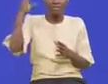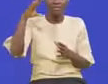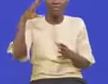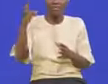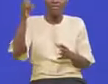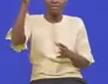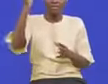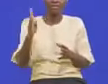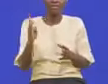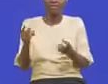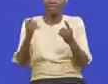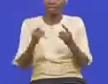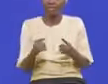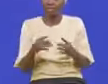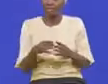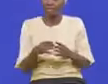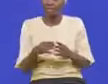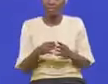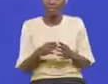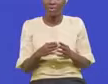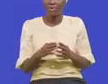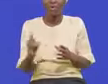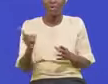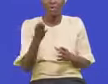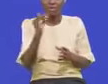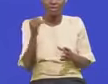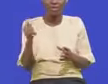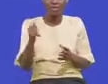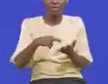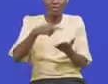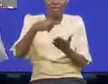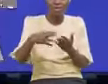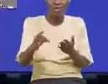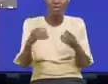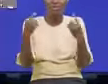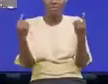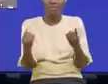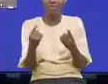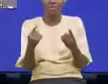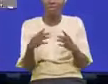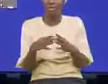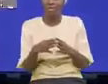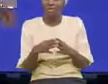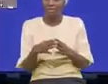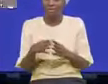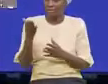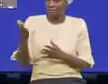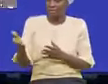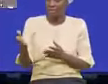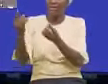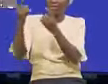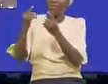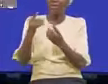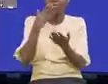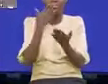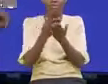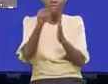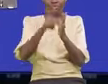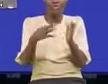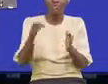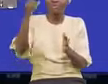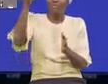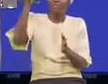Afi ke nuvɔ lea, Mawu ƒe amenuve va na. Afi ke nuvɔ ƒe metsonuwo lea, Mawu